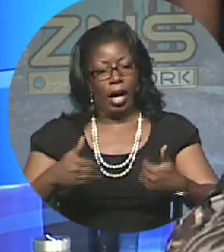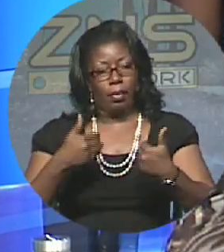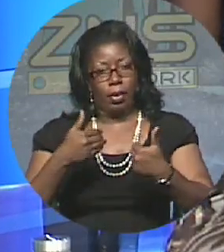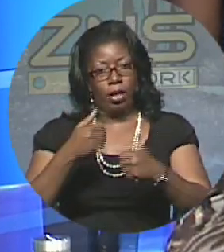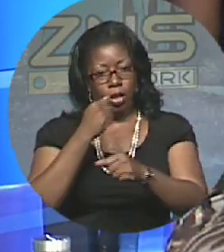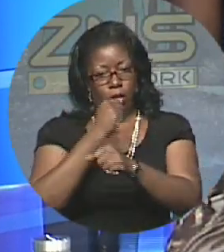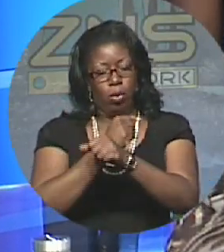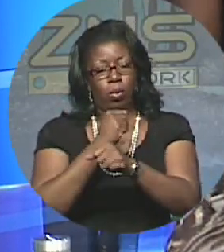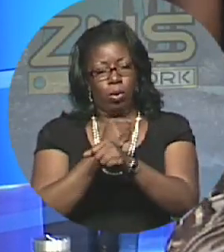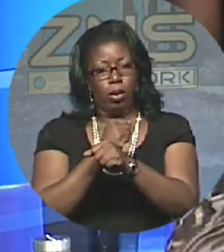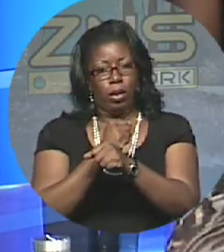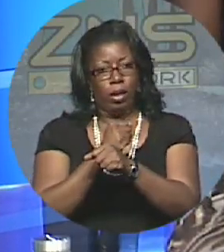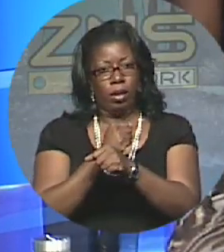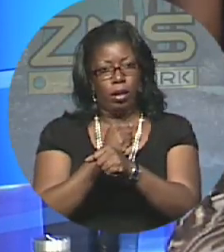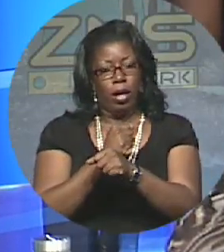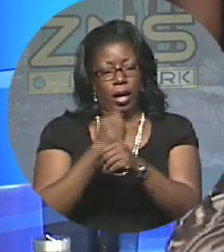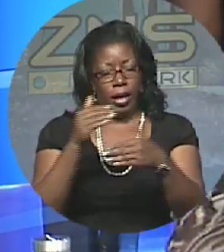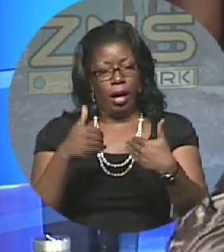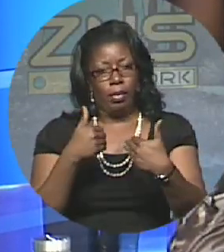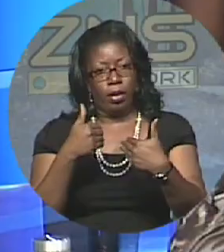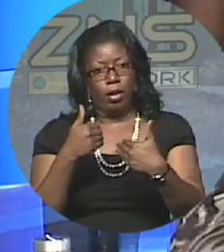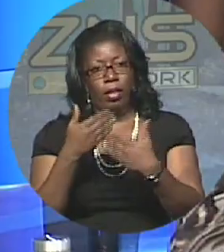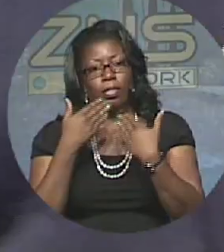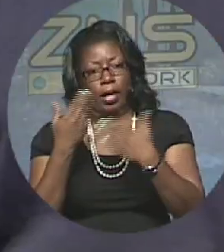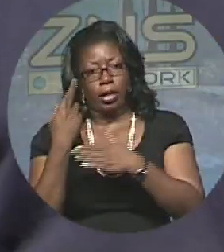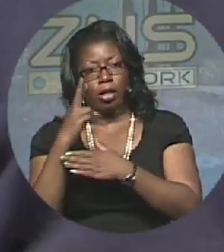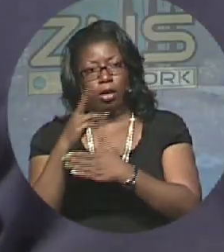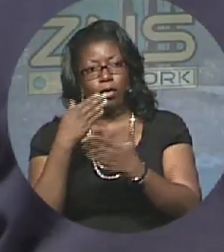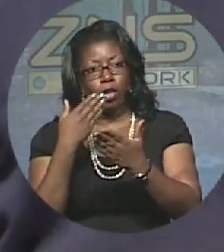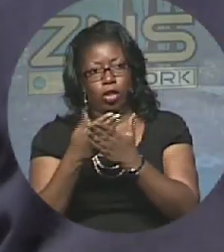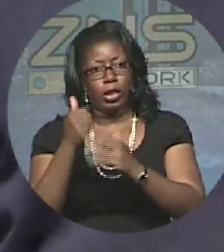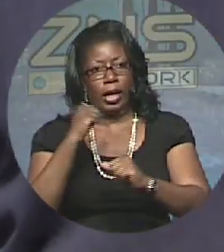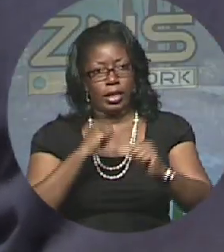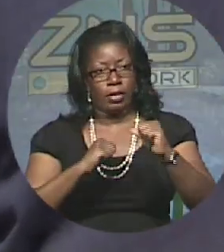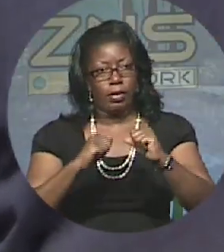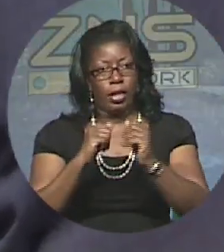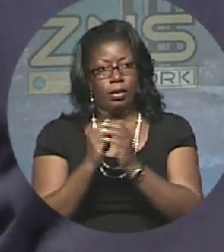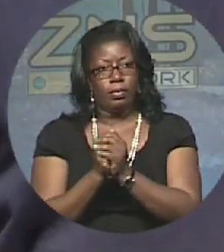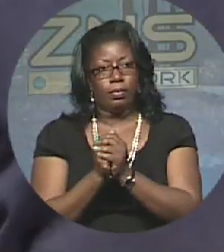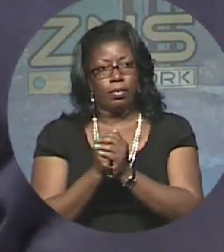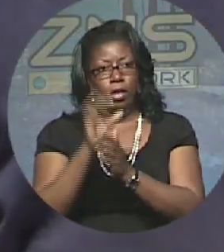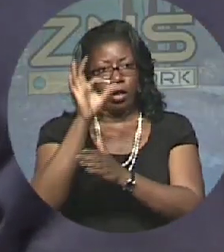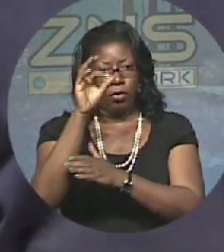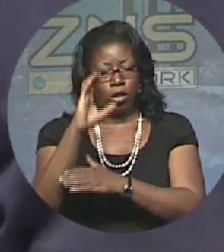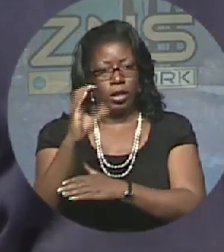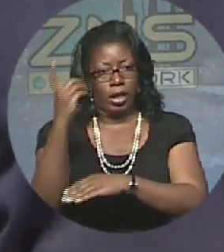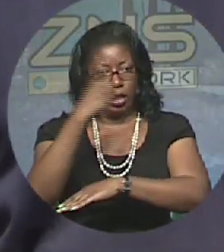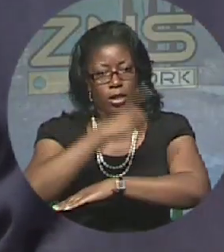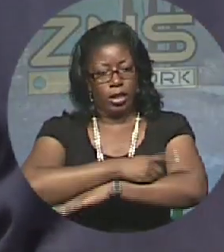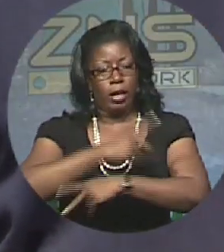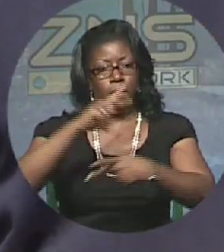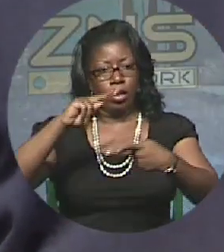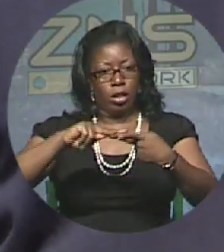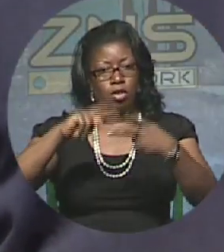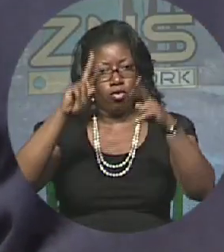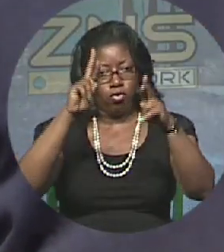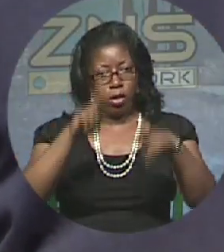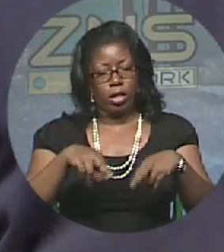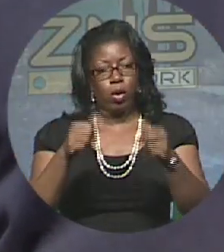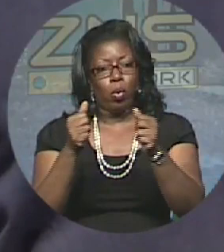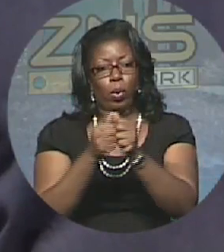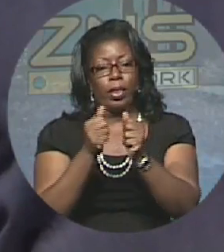Fort Charlotte for such a good, wholesome activity. Fort Charlotte Day is actually to partnership with residents of the